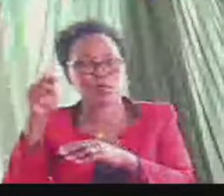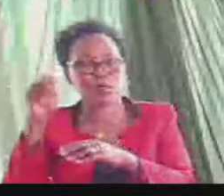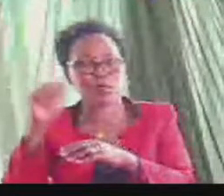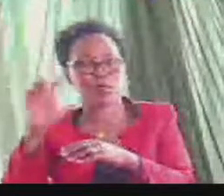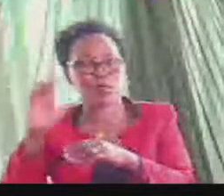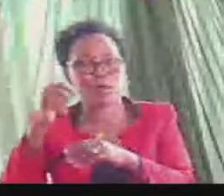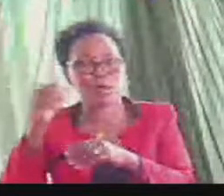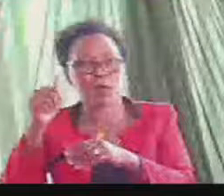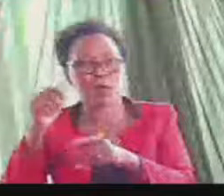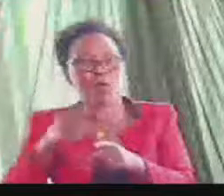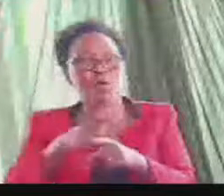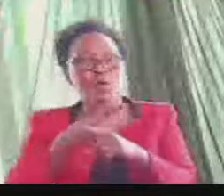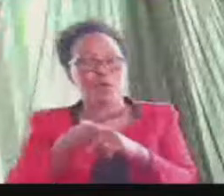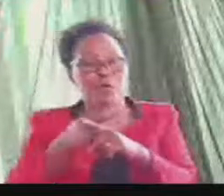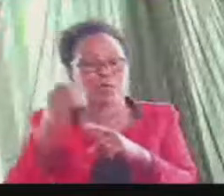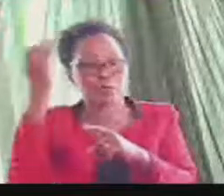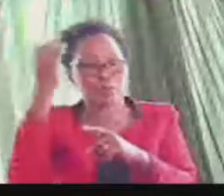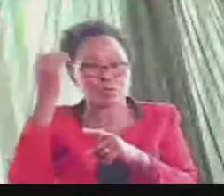with appeals